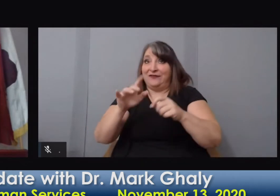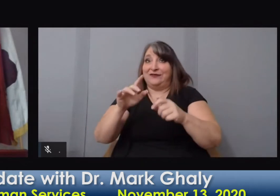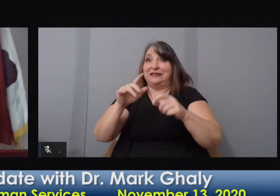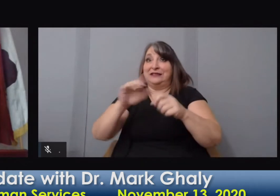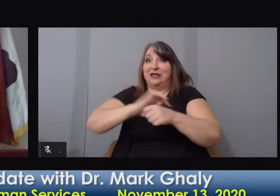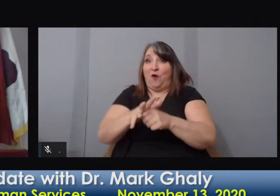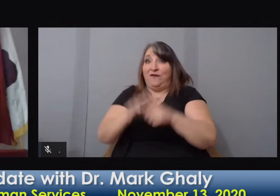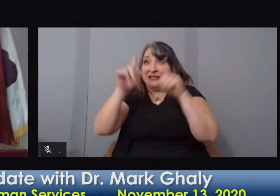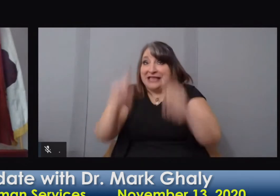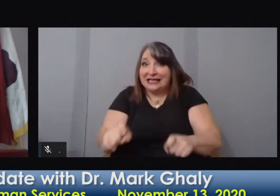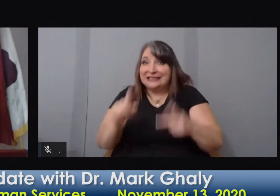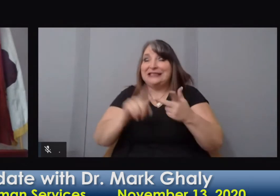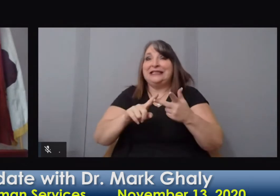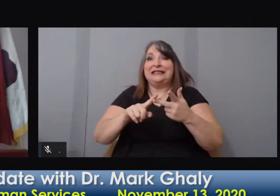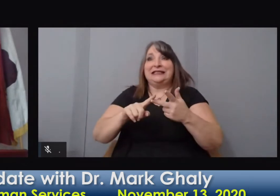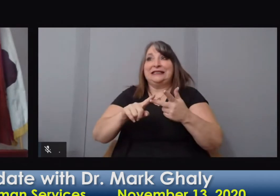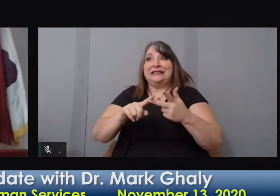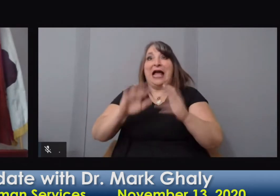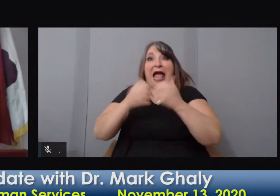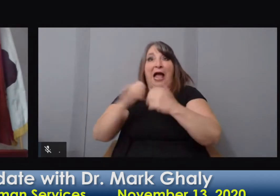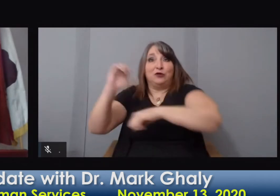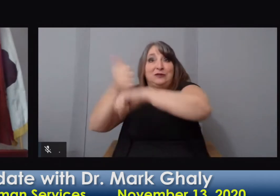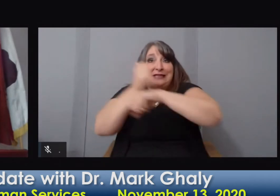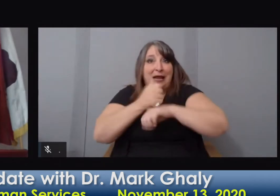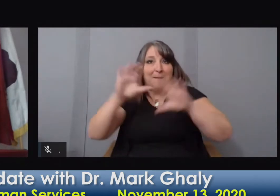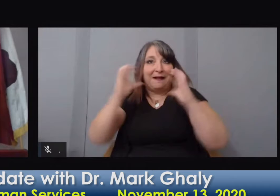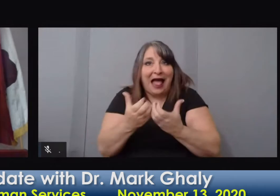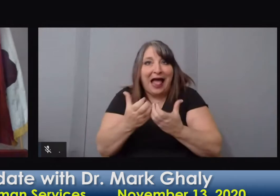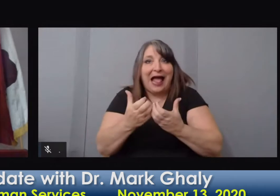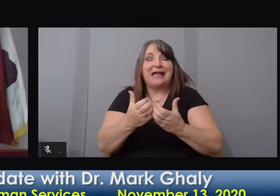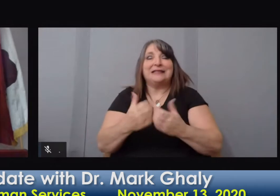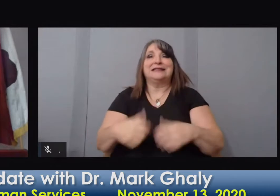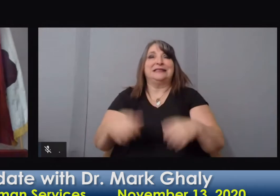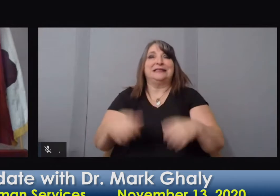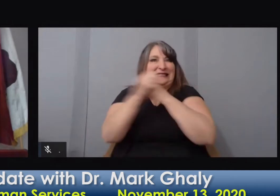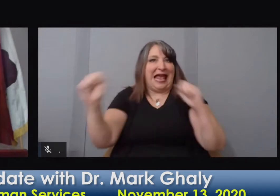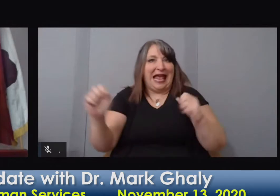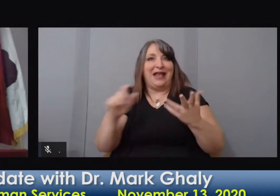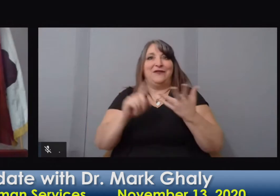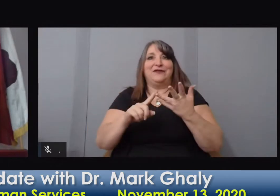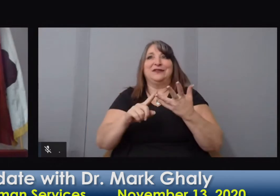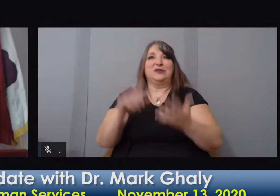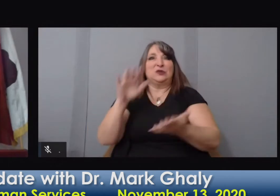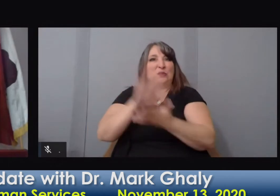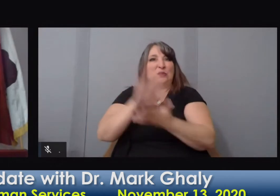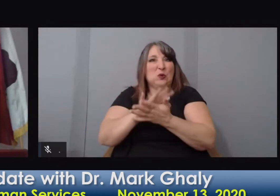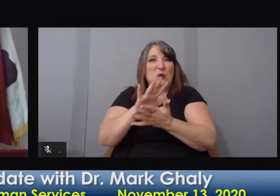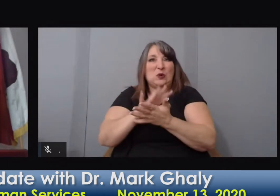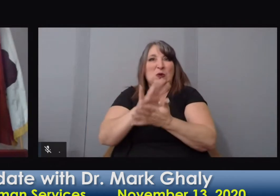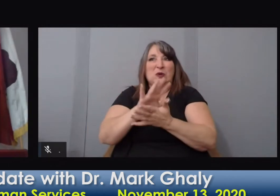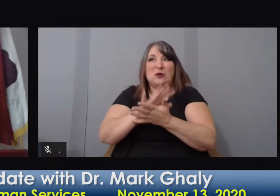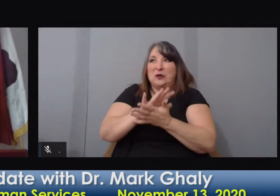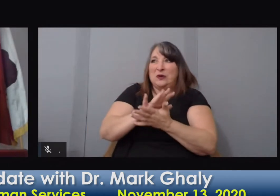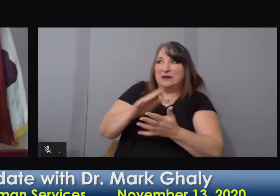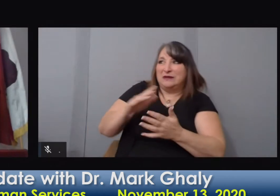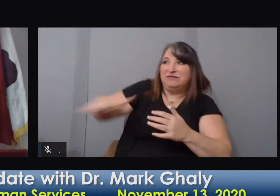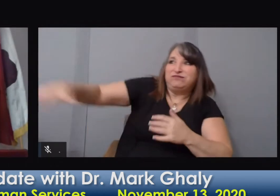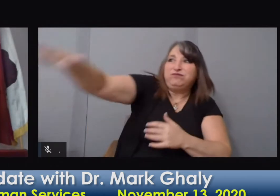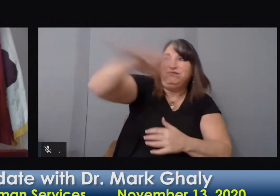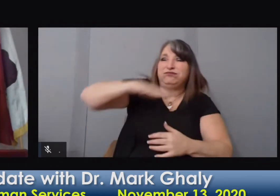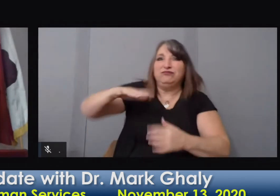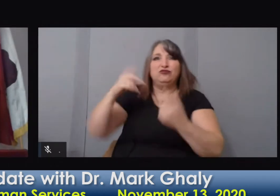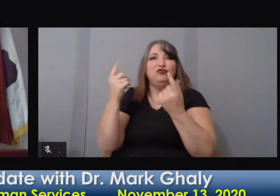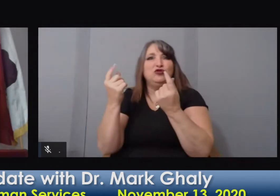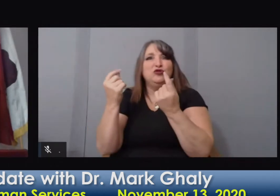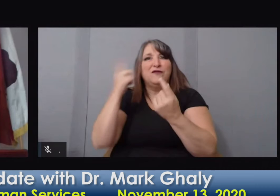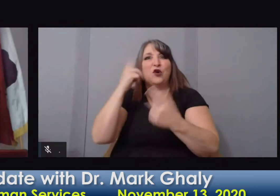to set up classrooms and campuses in a lower risk way, knowing that we will always have and continue to have